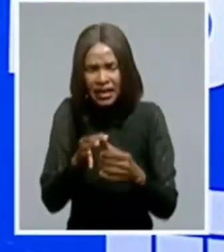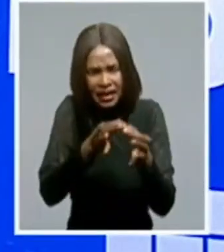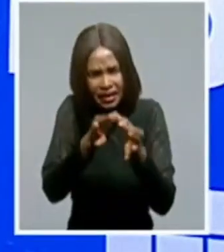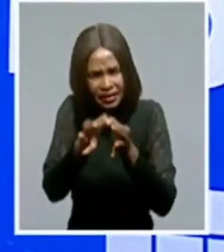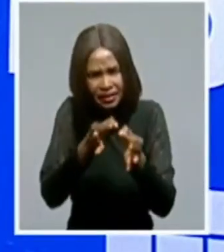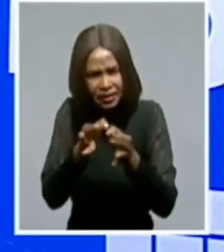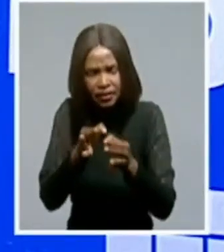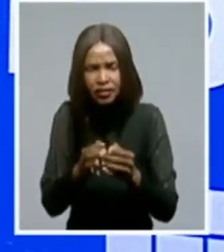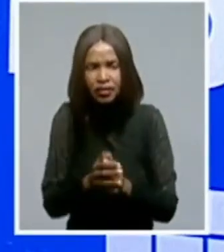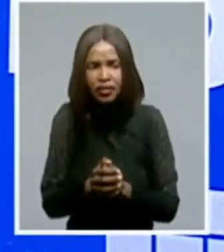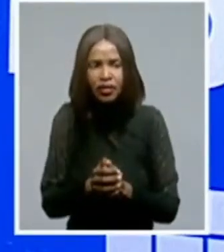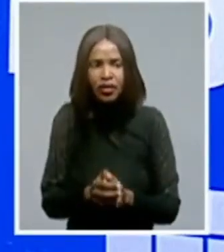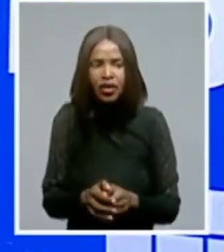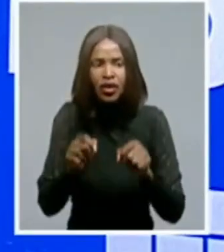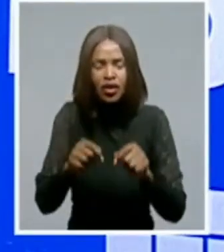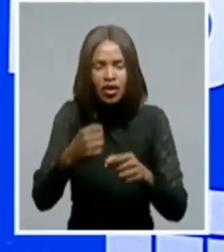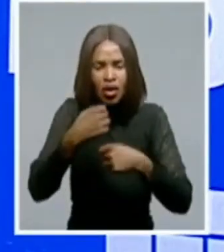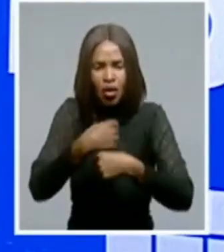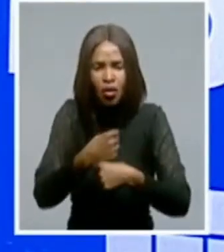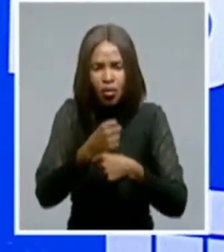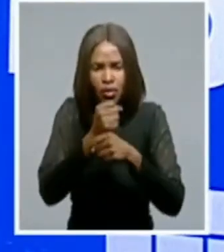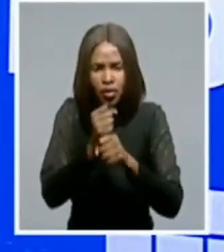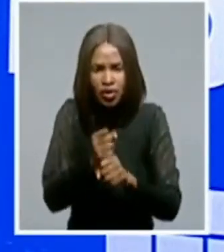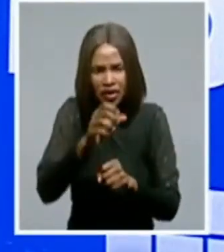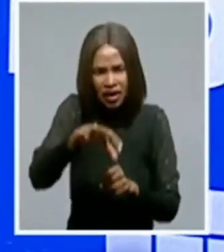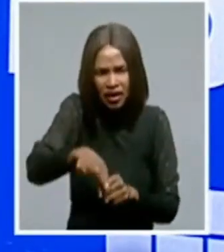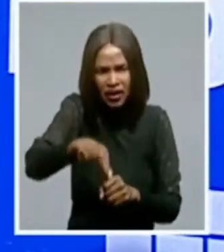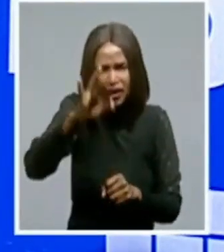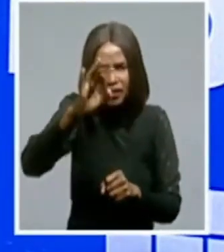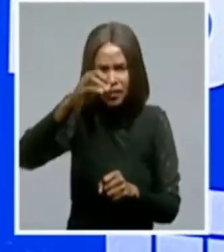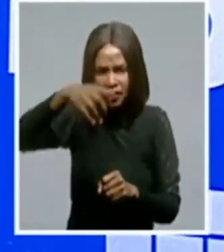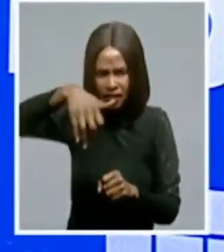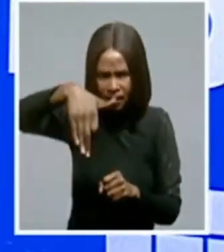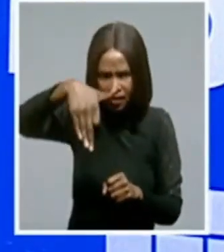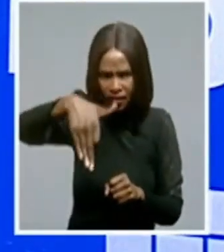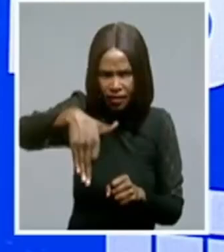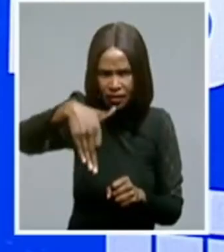latest results of the Greenfield Foreign Direct Investment Performance